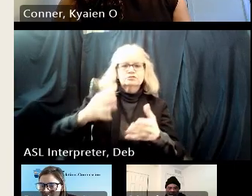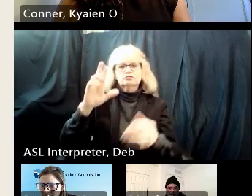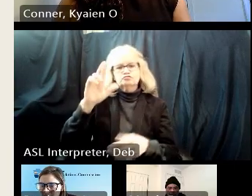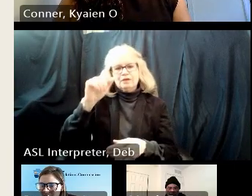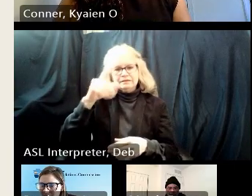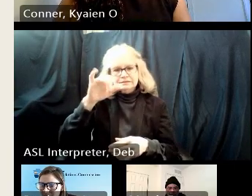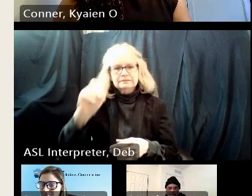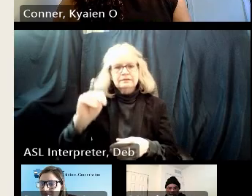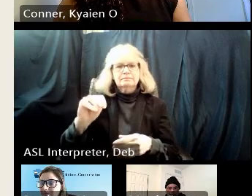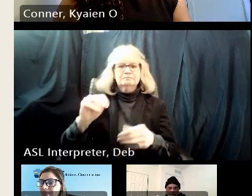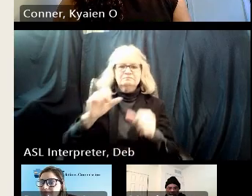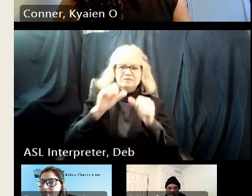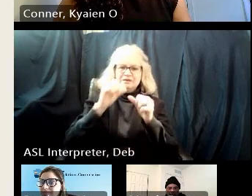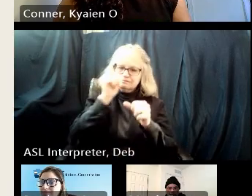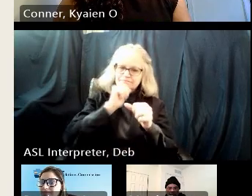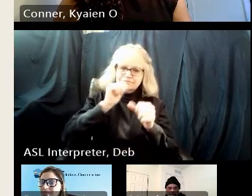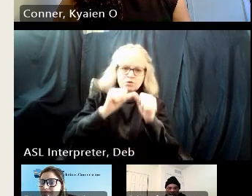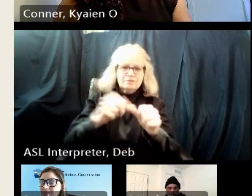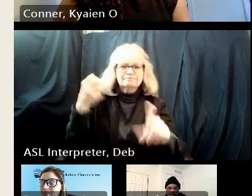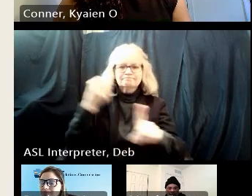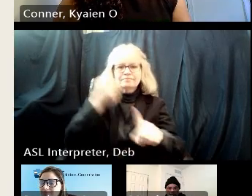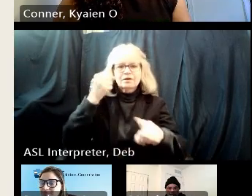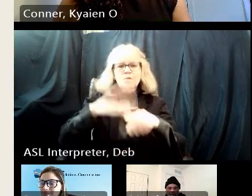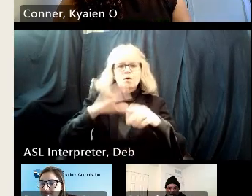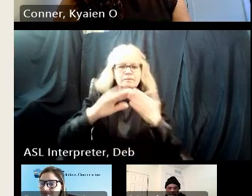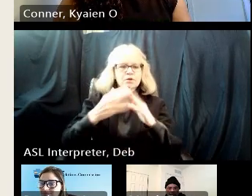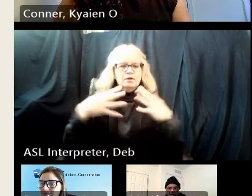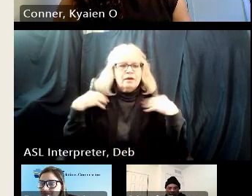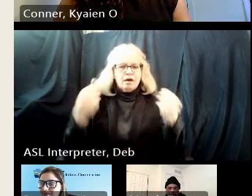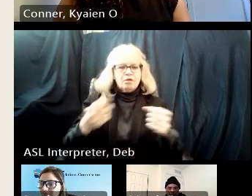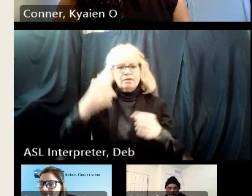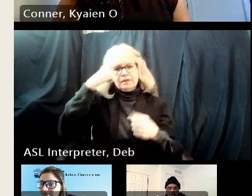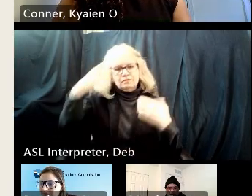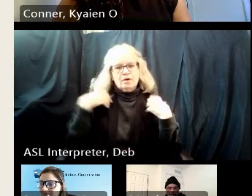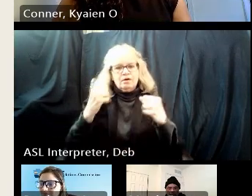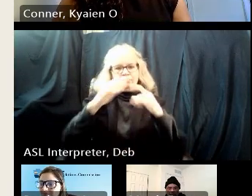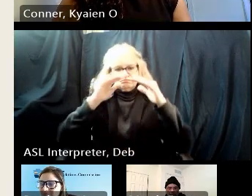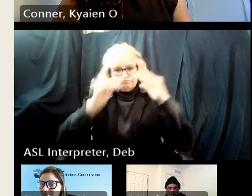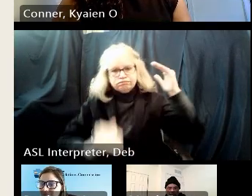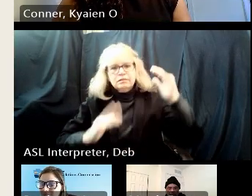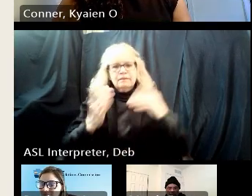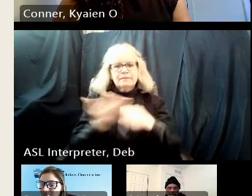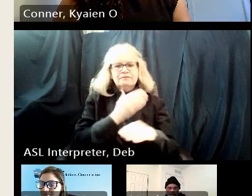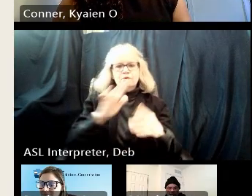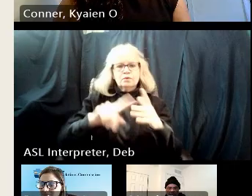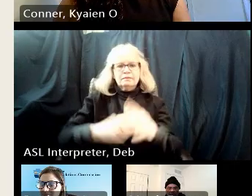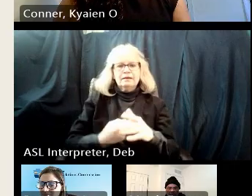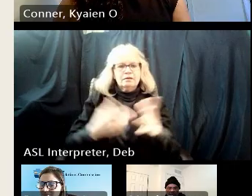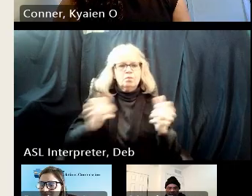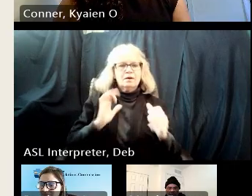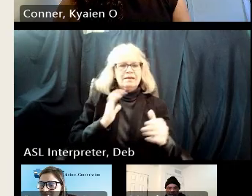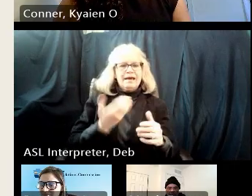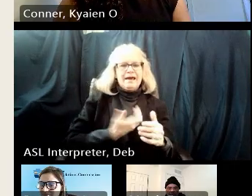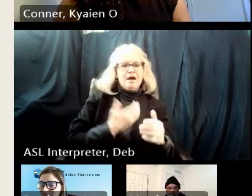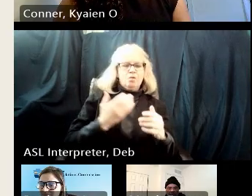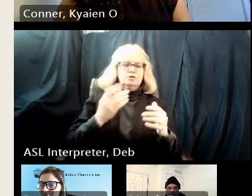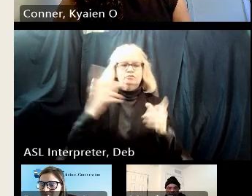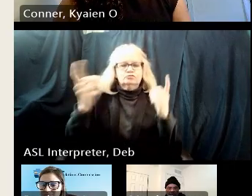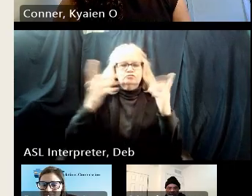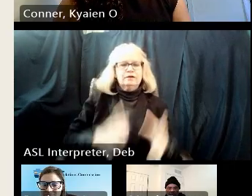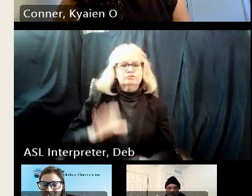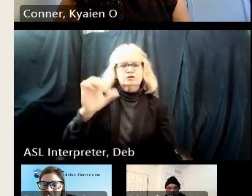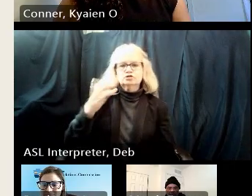Health Disparities. Before we begin our program, though, I would like to invite our Executive Director, Chad Dion Lassiter, to offer welcoming